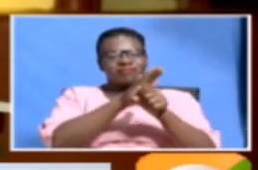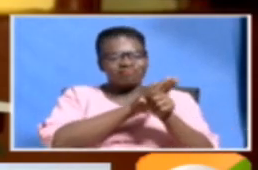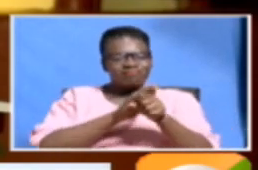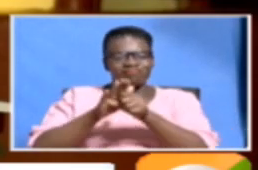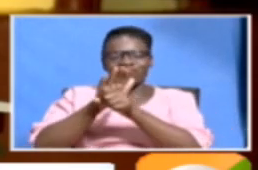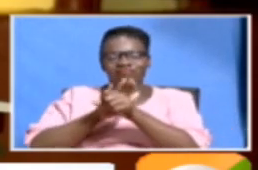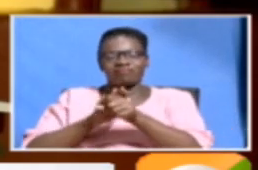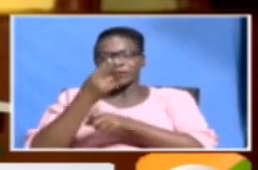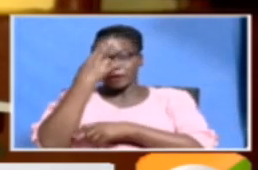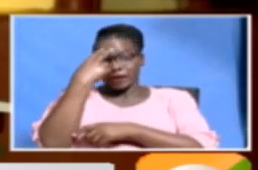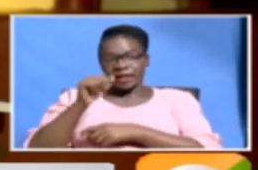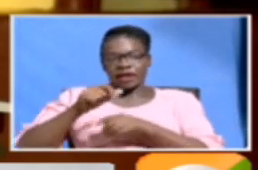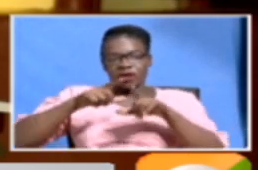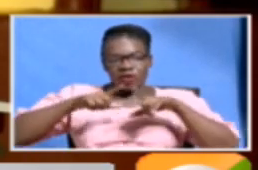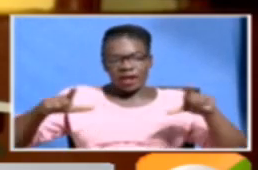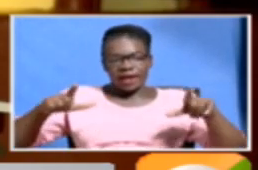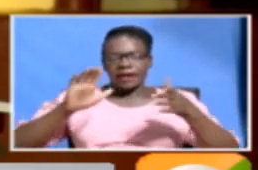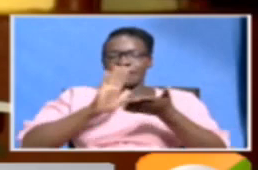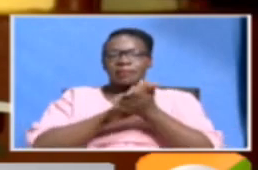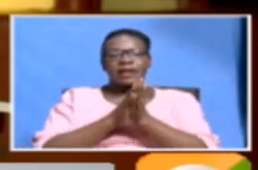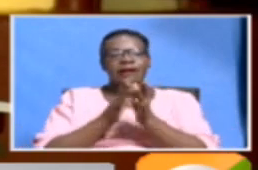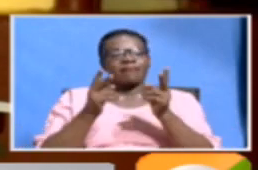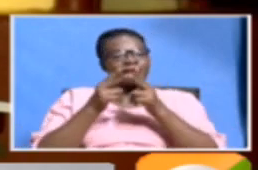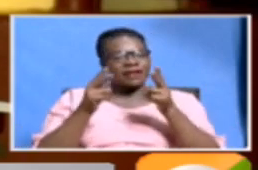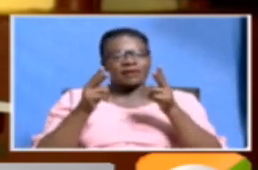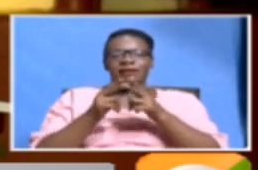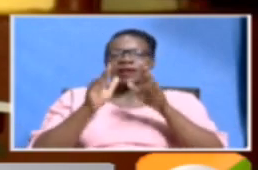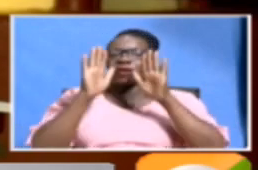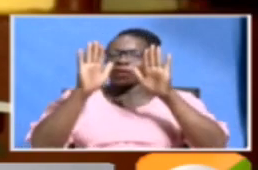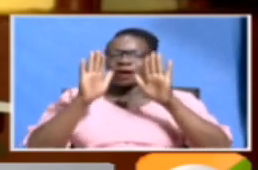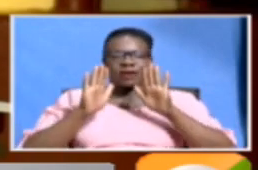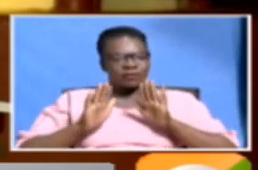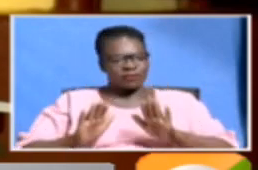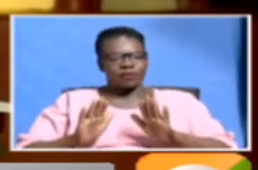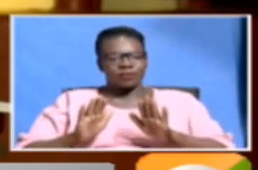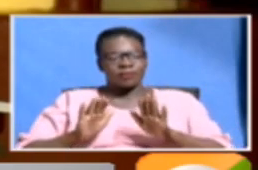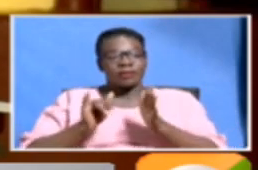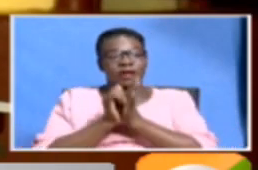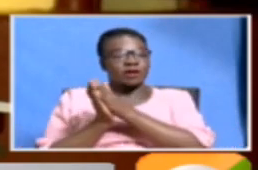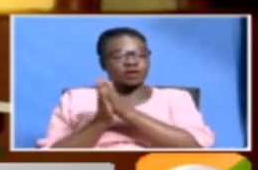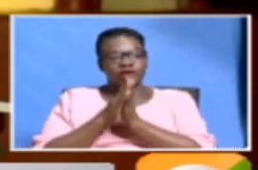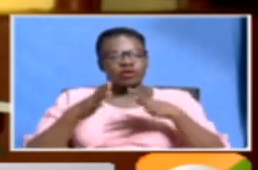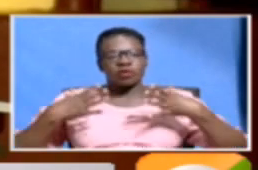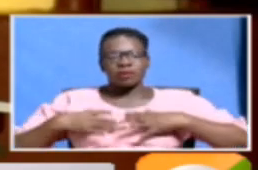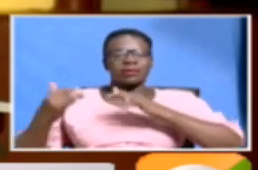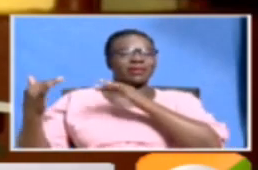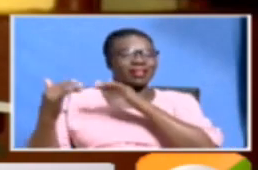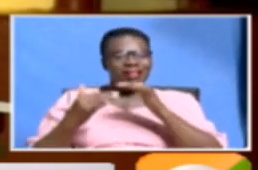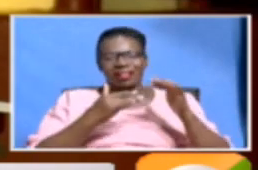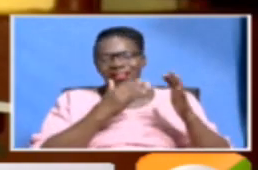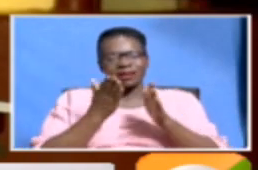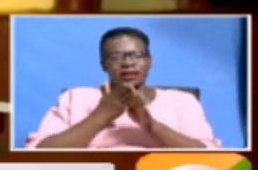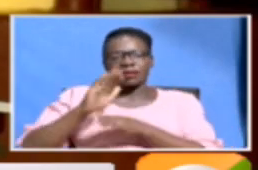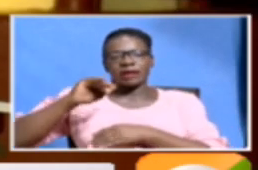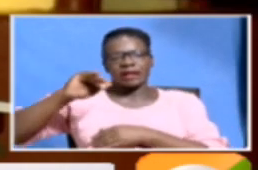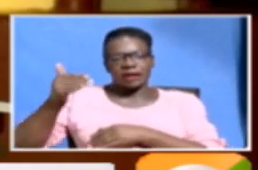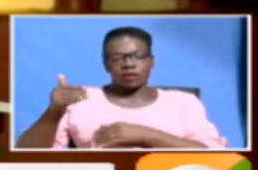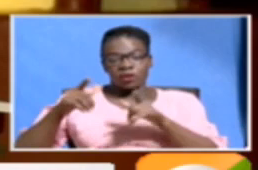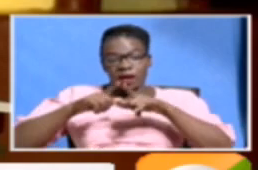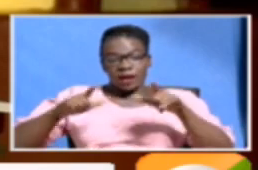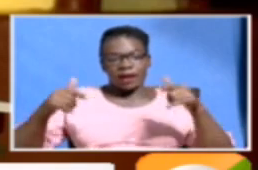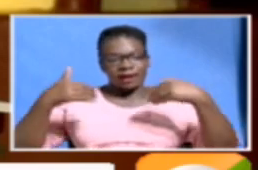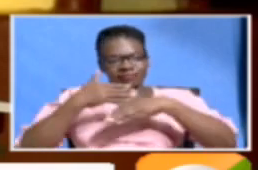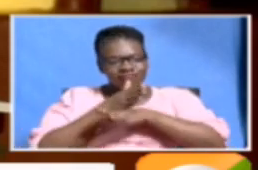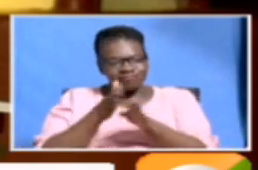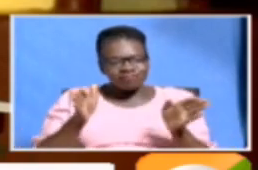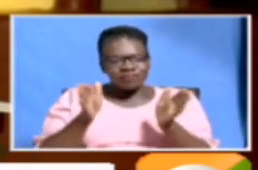cities, Kajiado land has become very precious, hence a source of intense disputes in main towns. Now, land fraud and